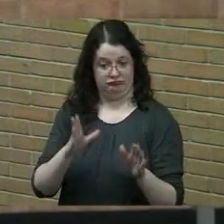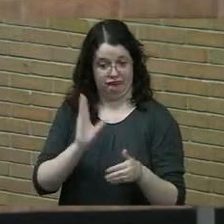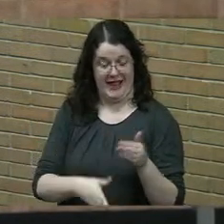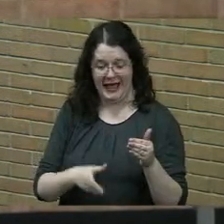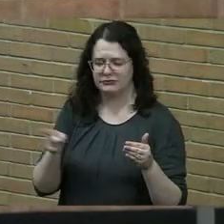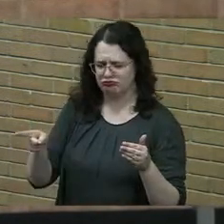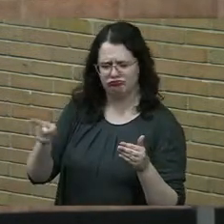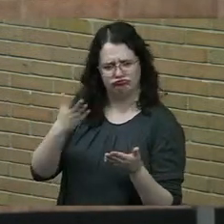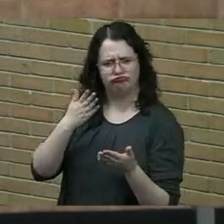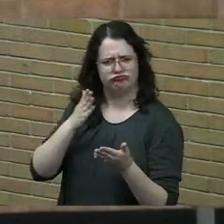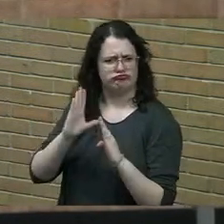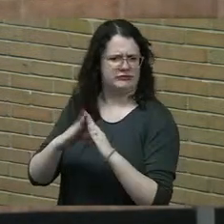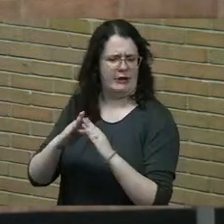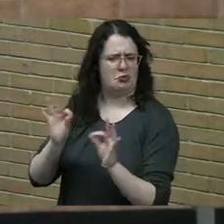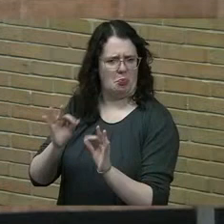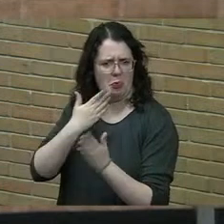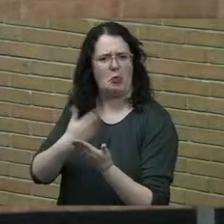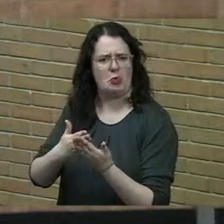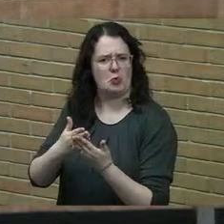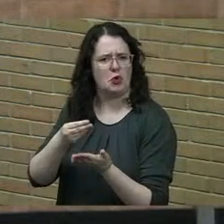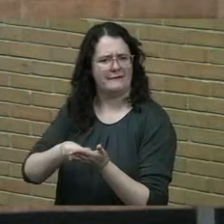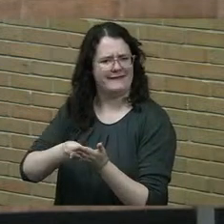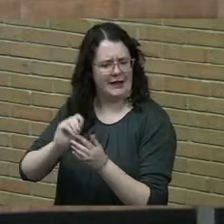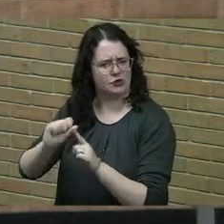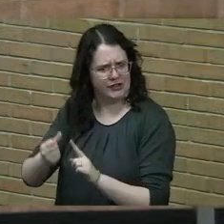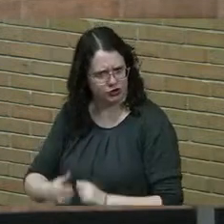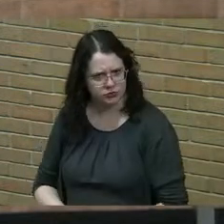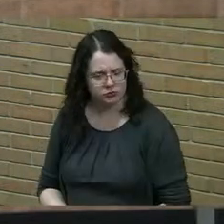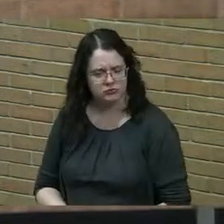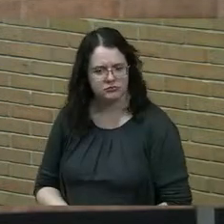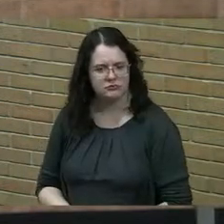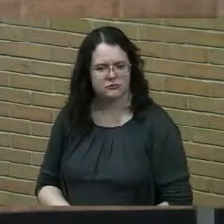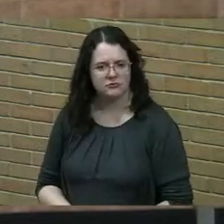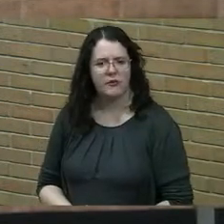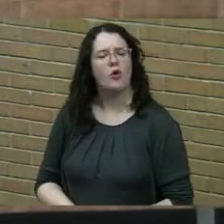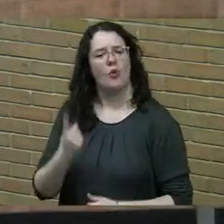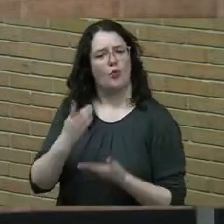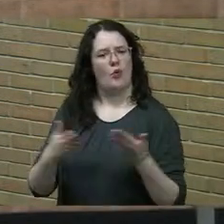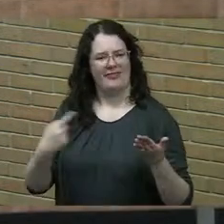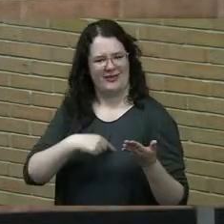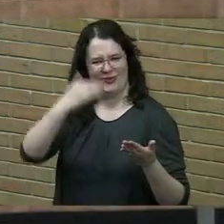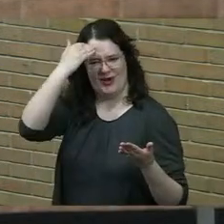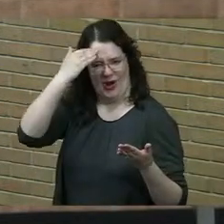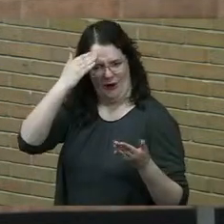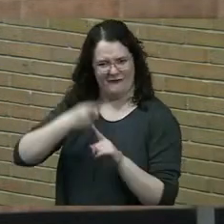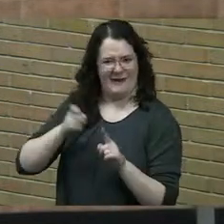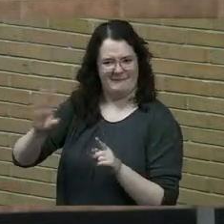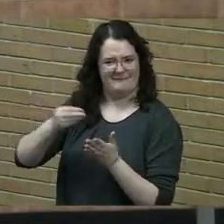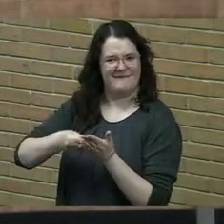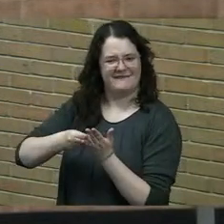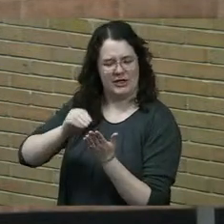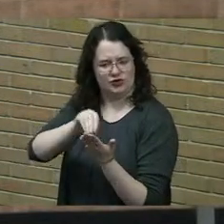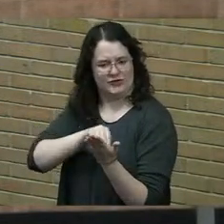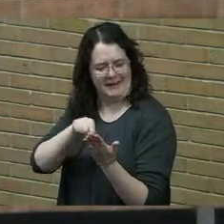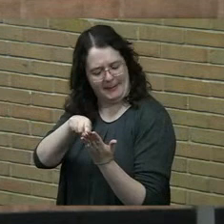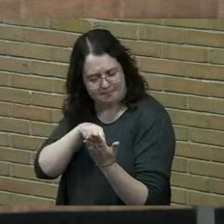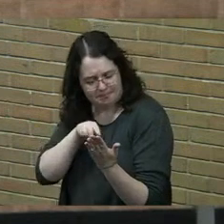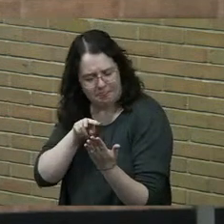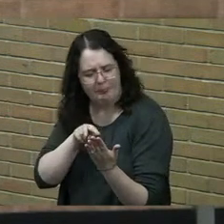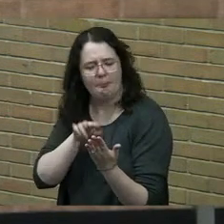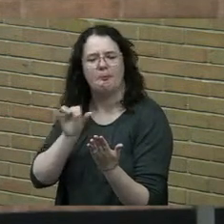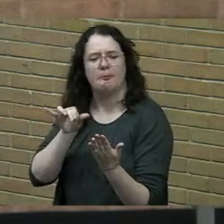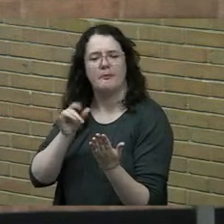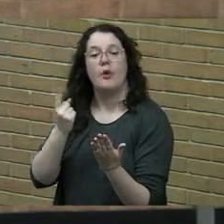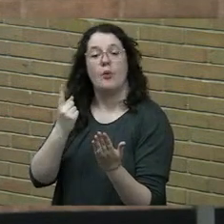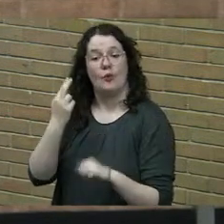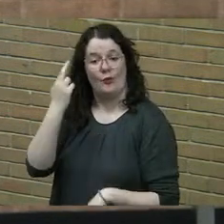condition. One of the things that we do know in the financial statements is you know, one of the reasons for the